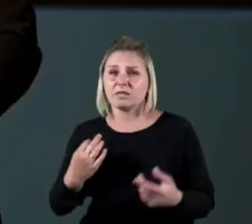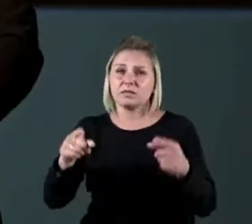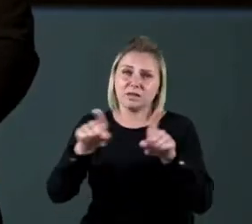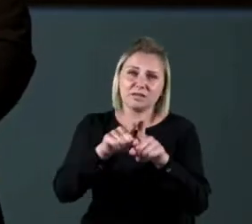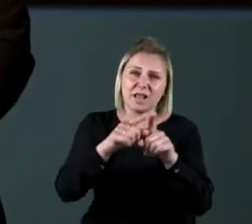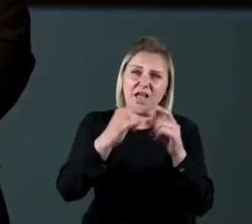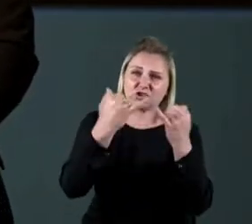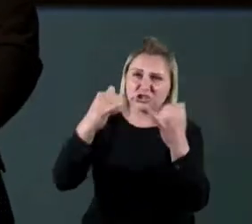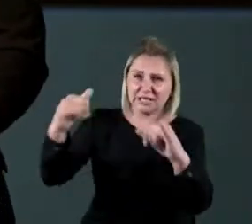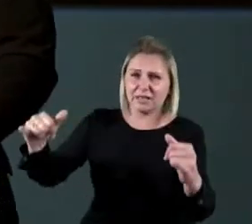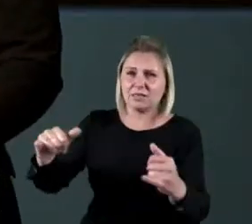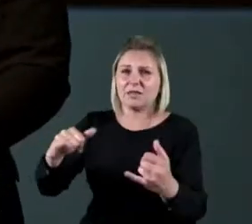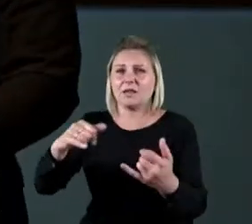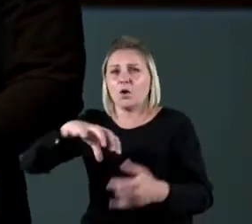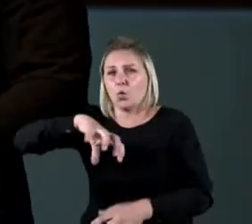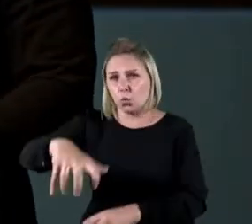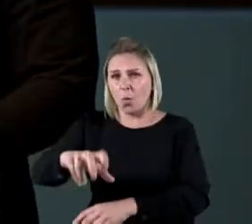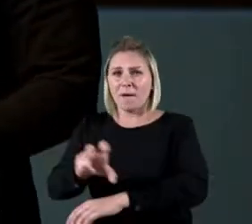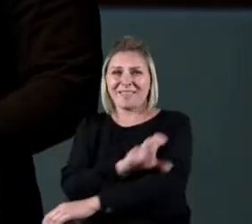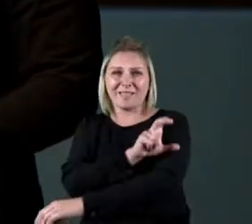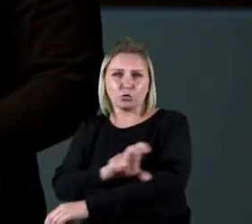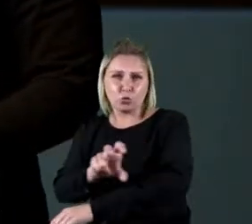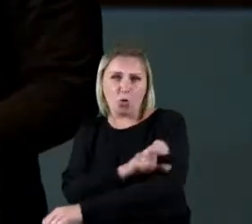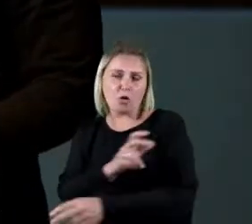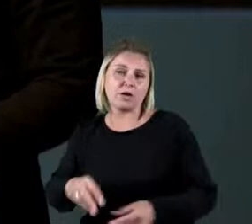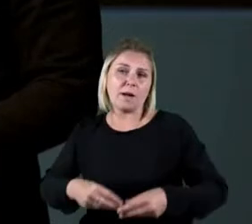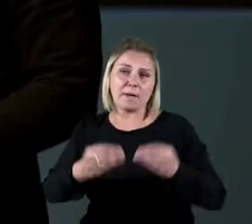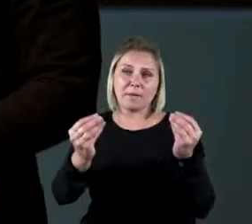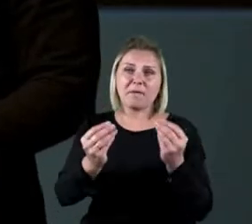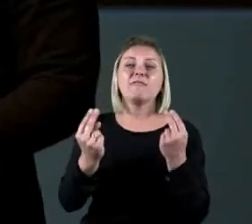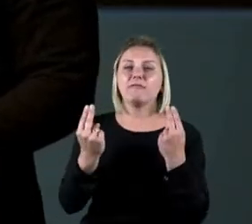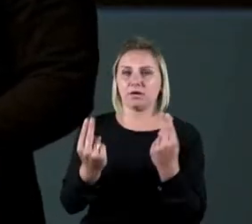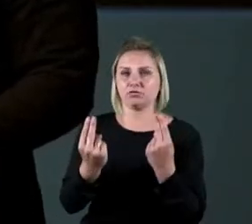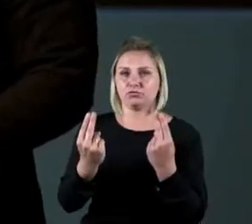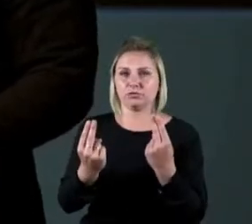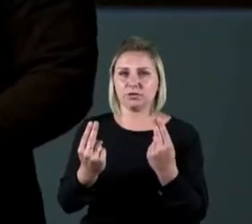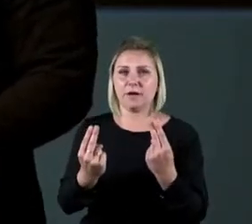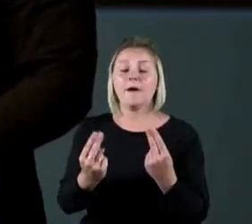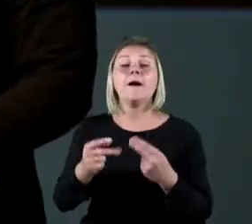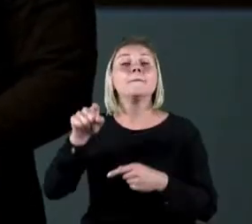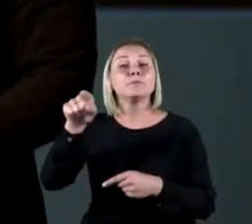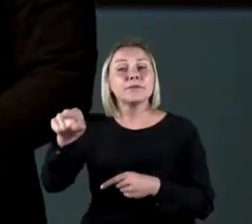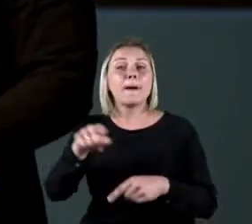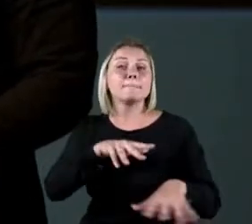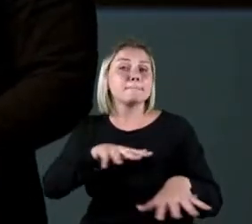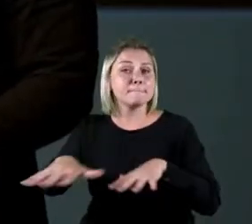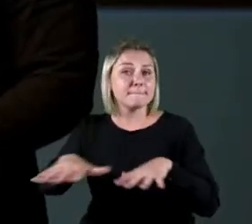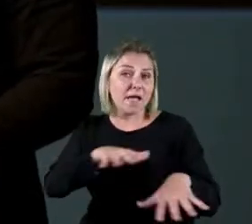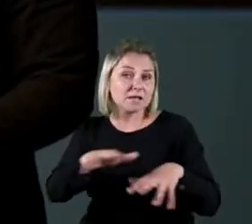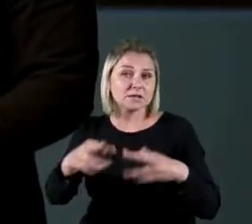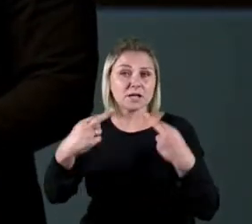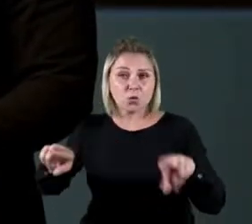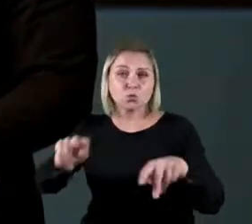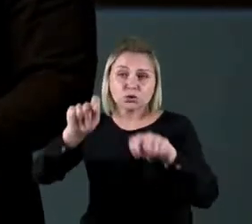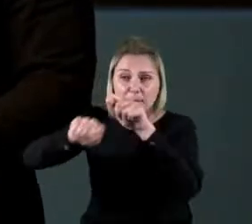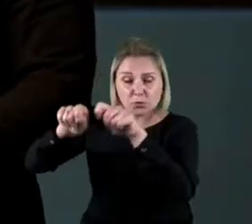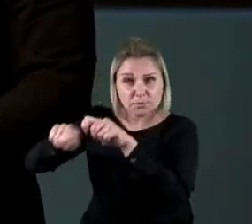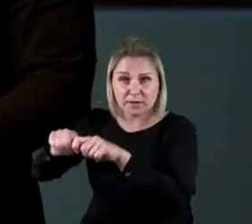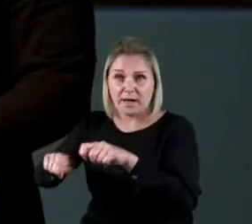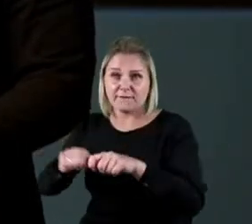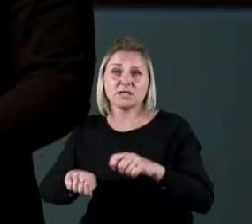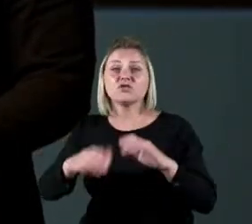Labs or Sustainable Development Goals Artificial Intelligence Labs and the Smart City Solutions Center.